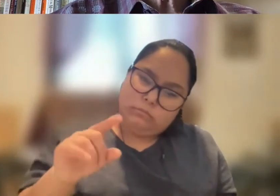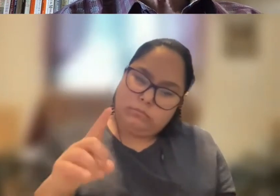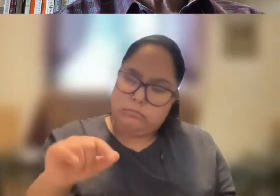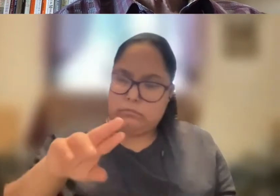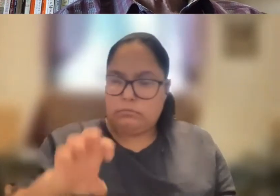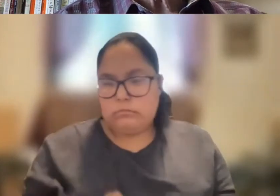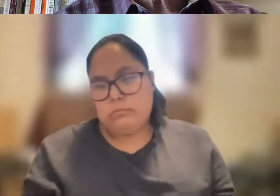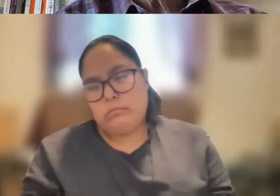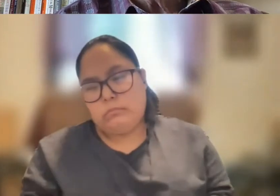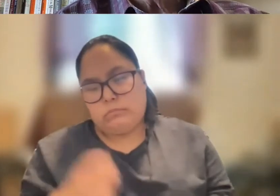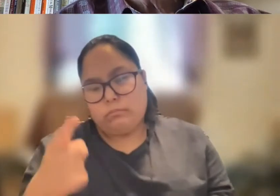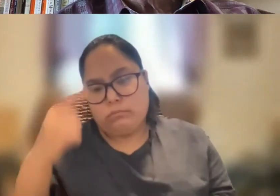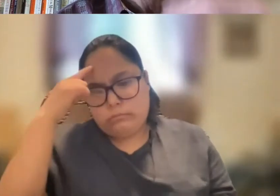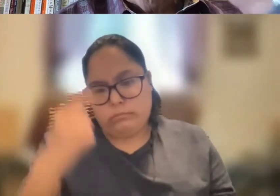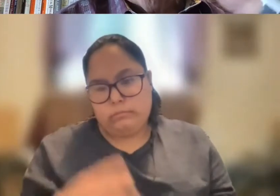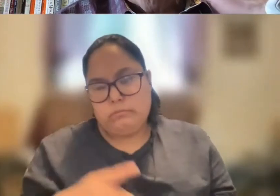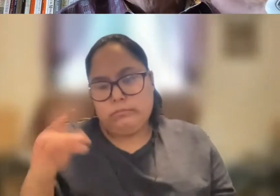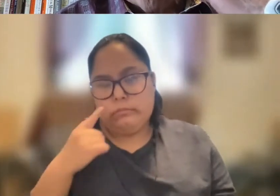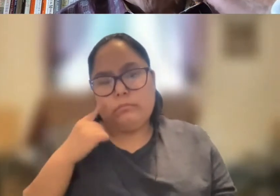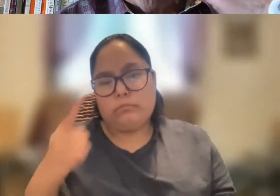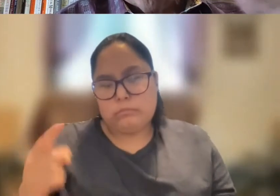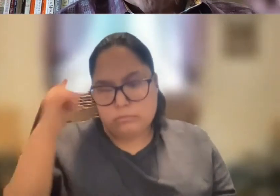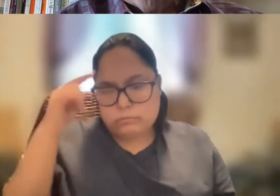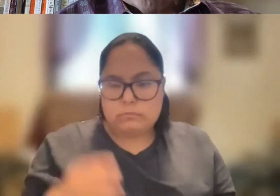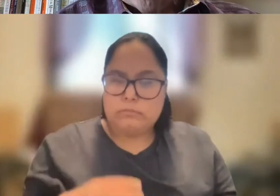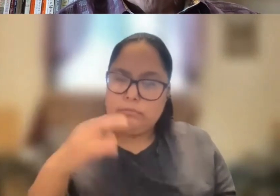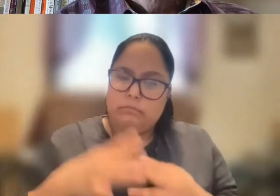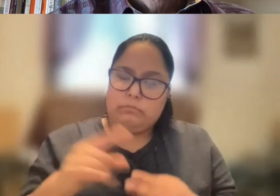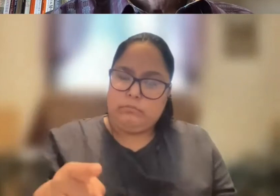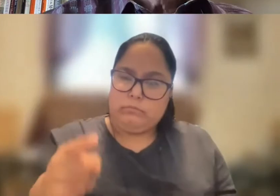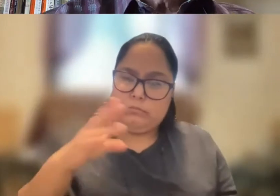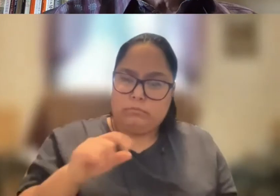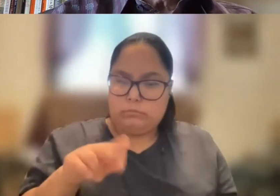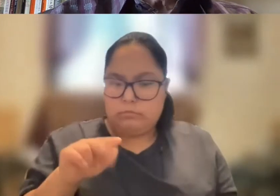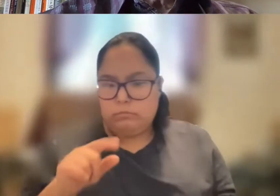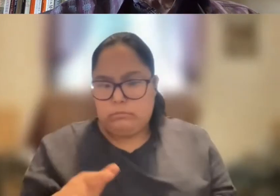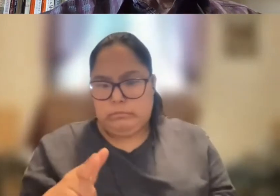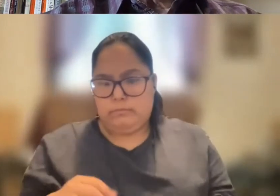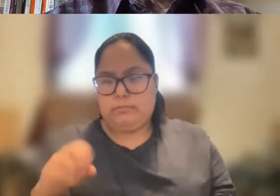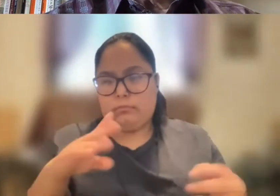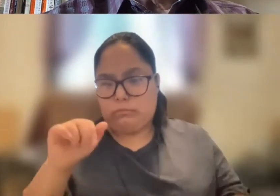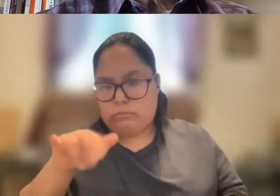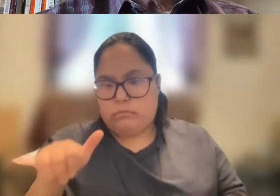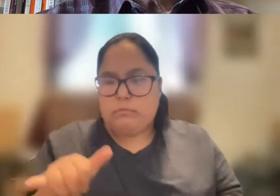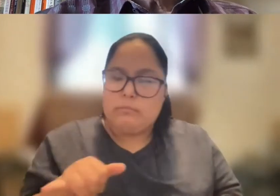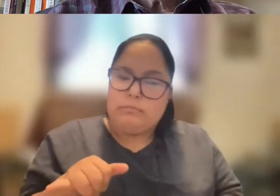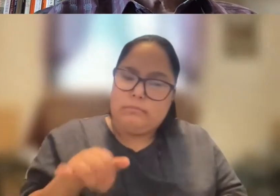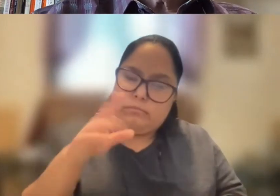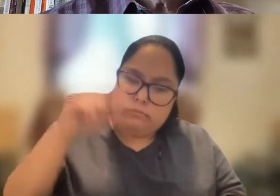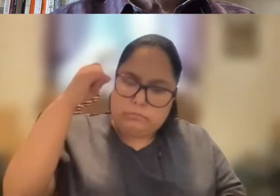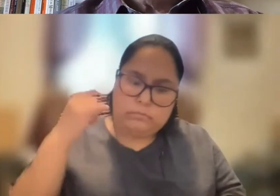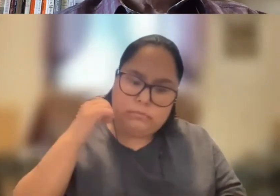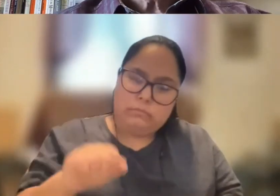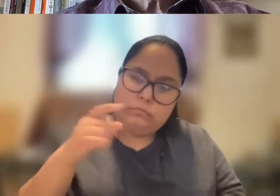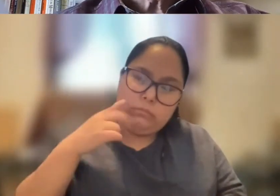I'd also like to ask a further favor. You will be receiving an email with our survey. And if you could